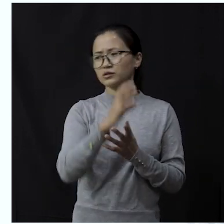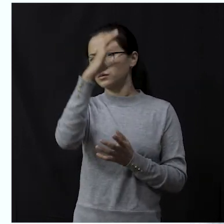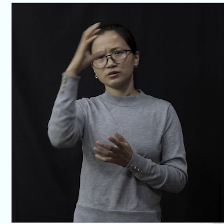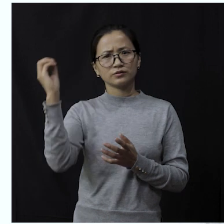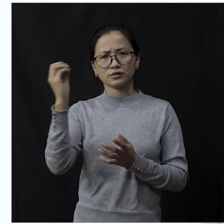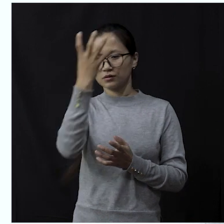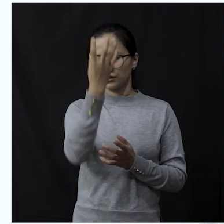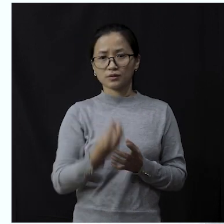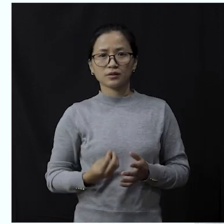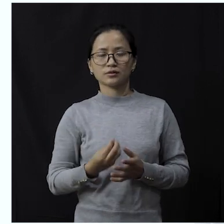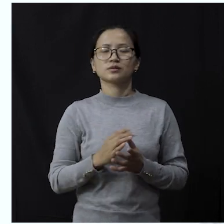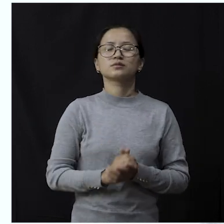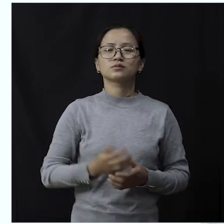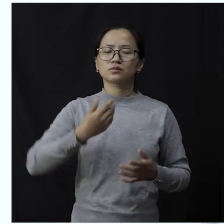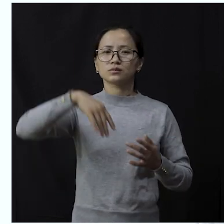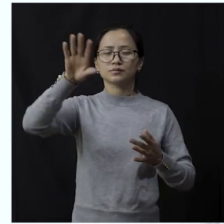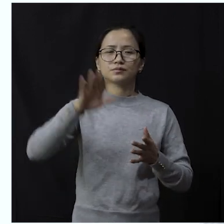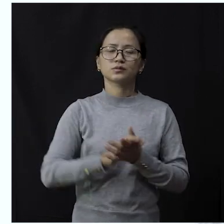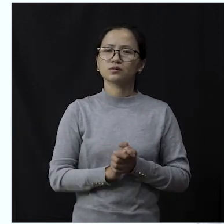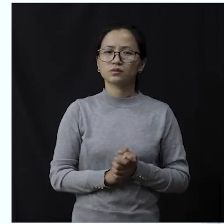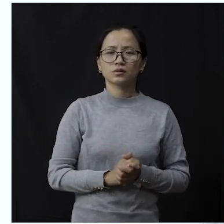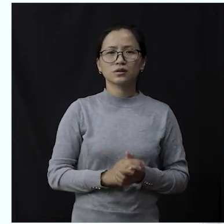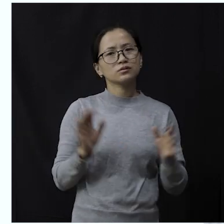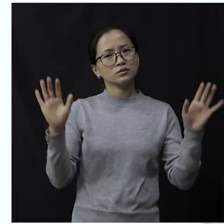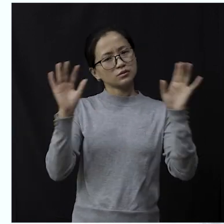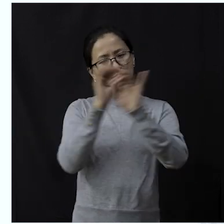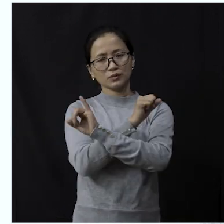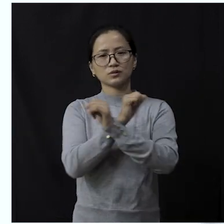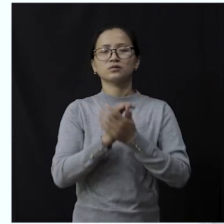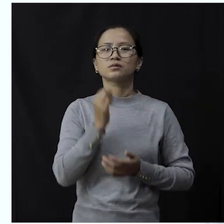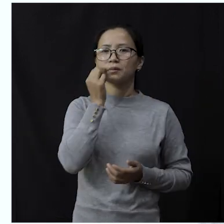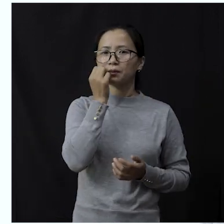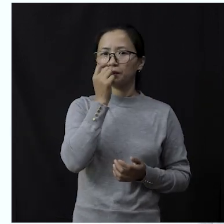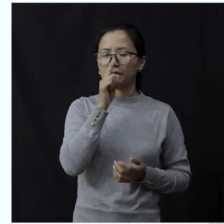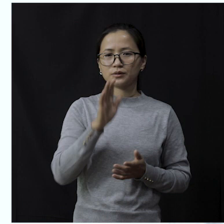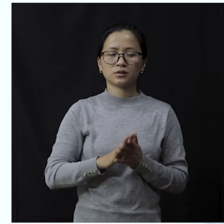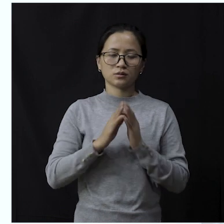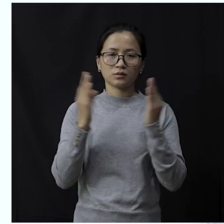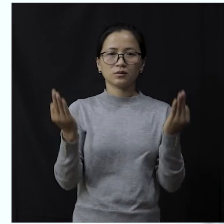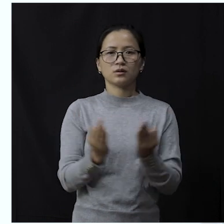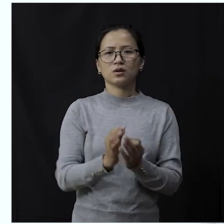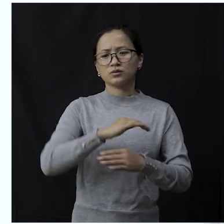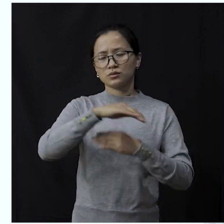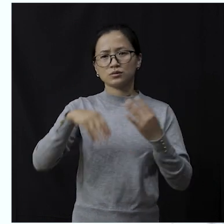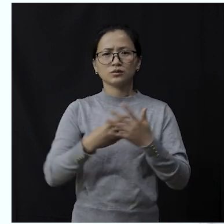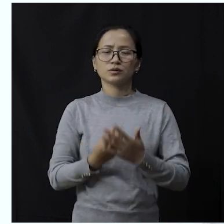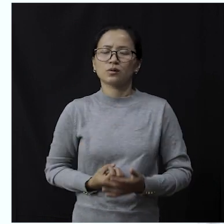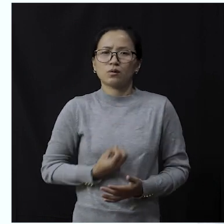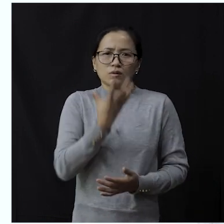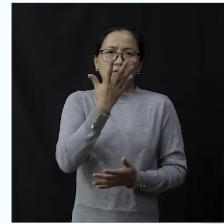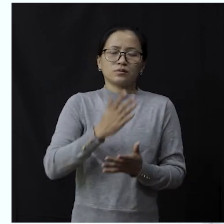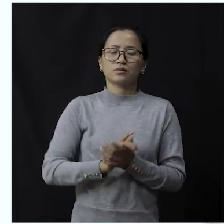have to go back, or when you go to somebody's place, you start missing your parents and your family. Even though you enjoy the whole day during the